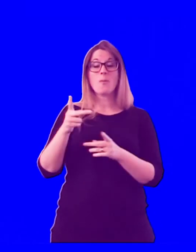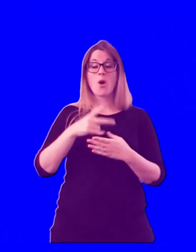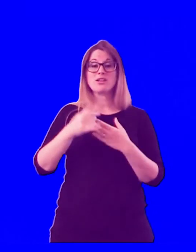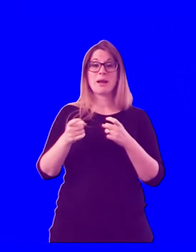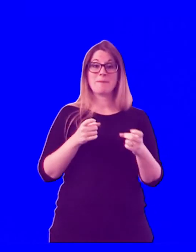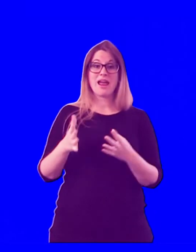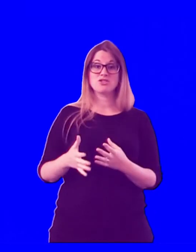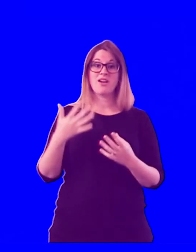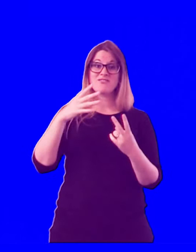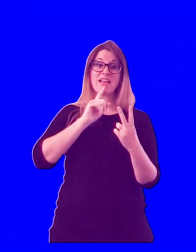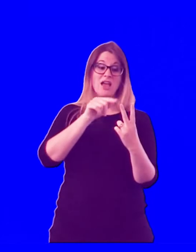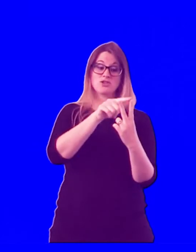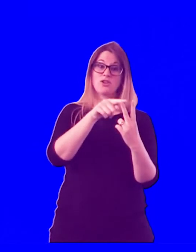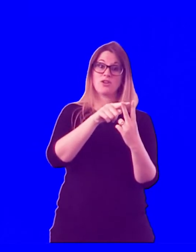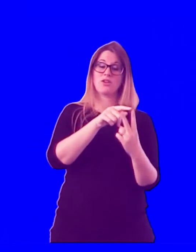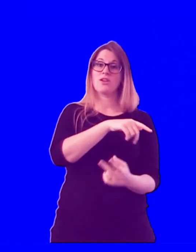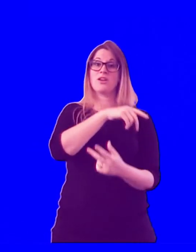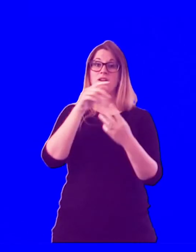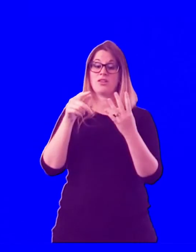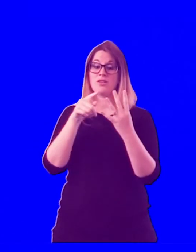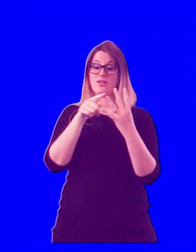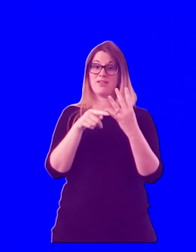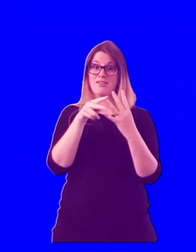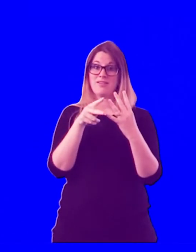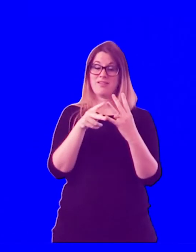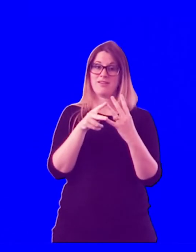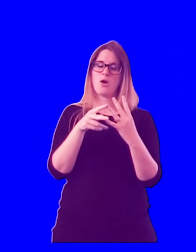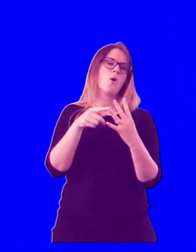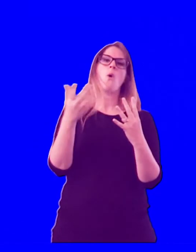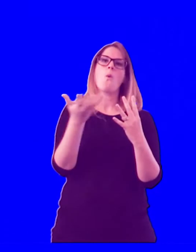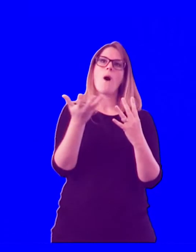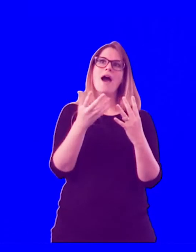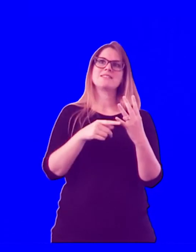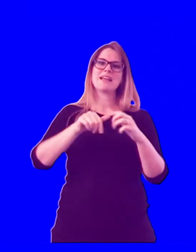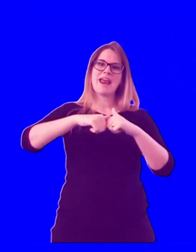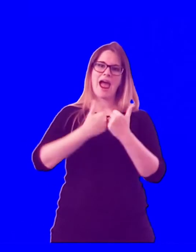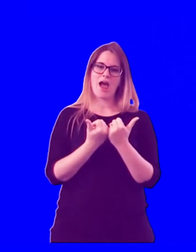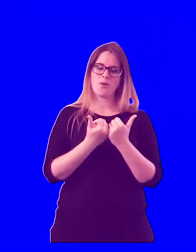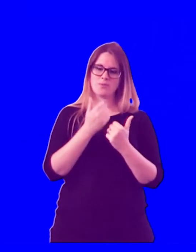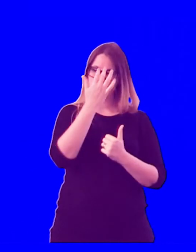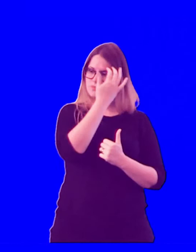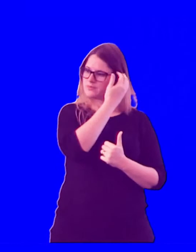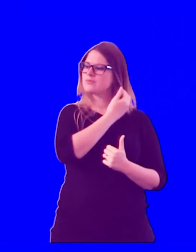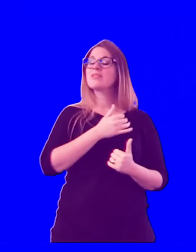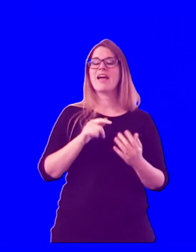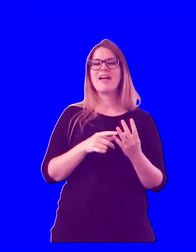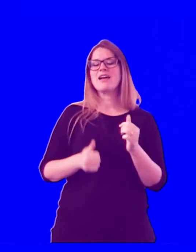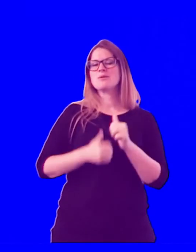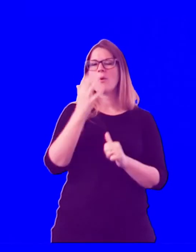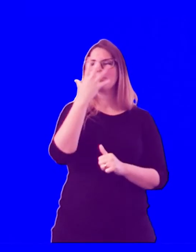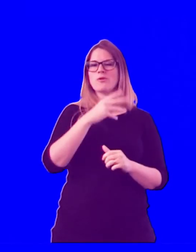now that we've answered those 2 questions, we move on to the questions of what do I do and how do I do it? And this is really the beauty of